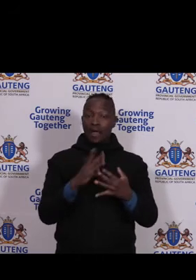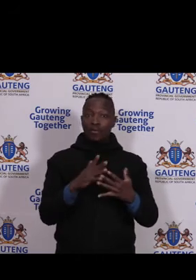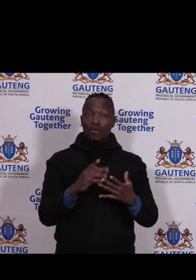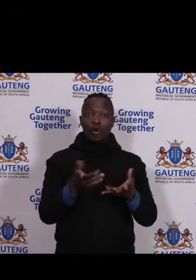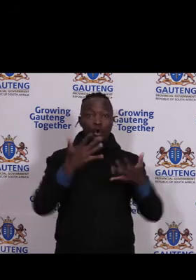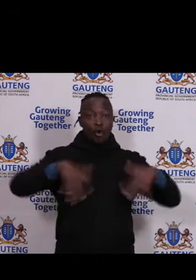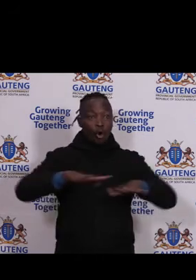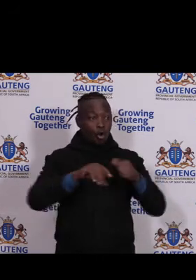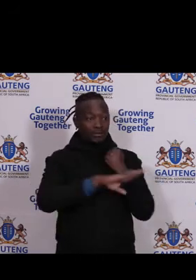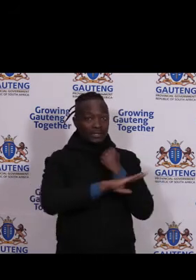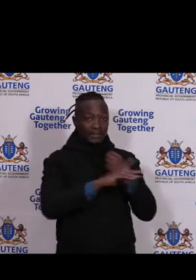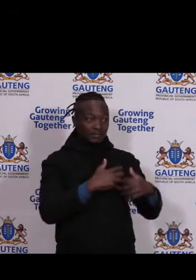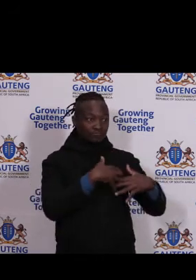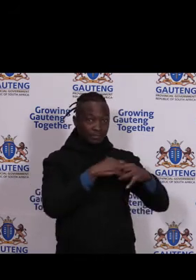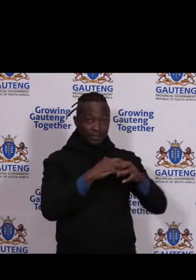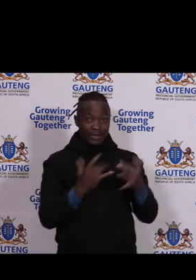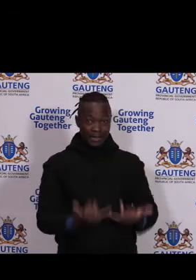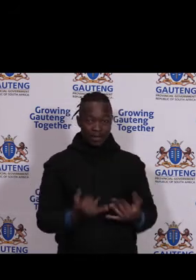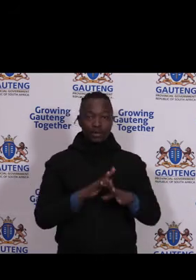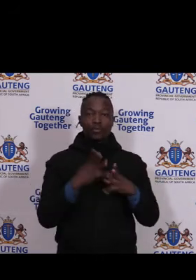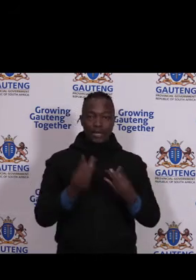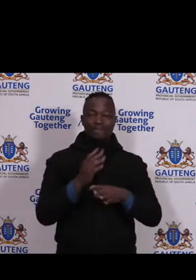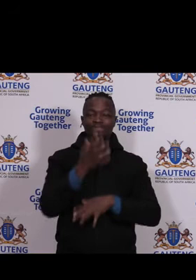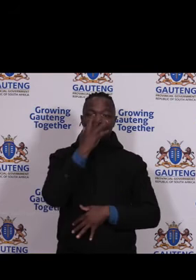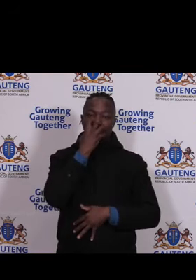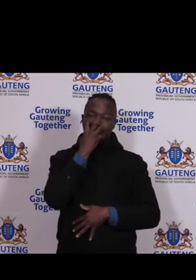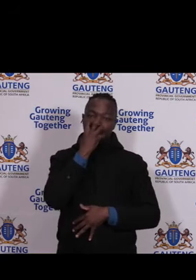will actually be able to give this particular